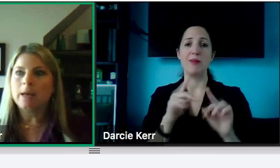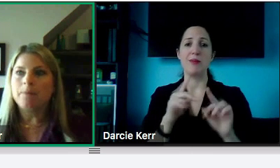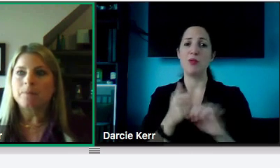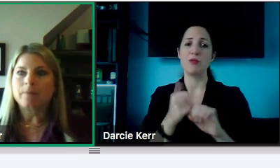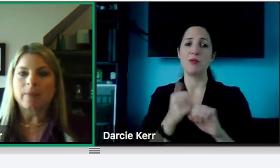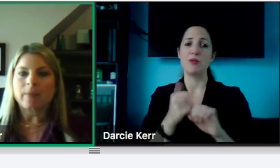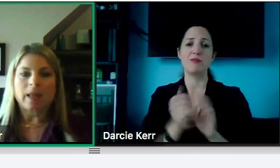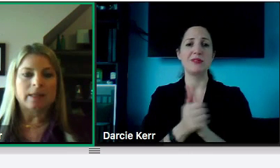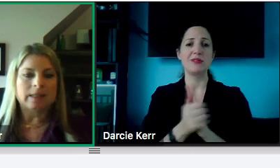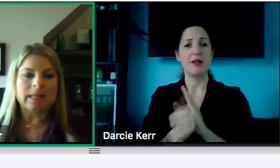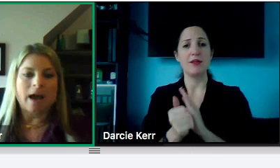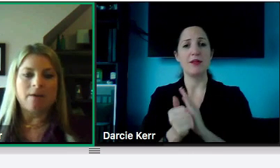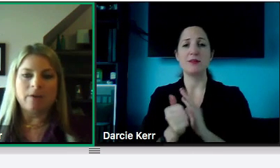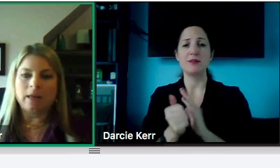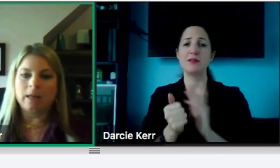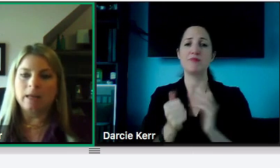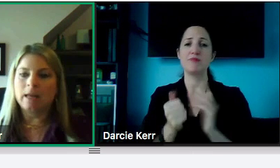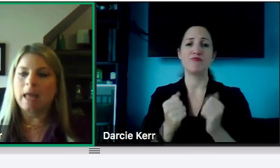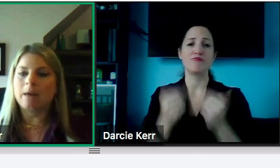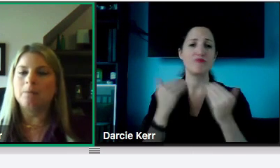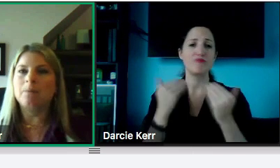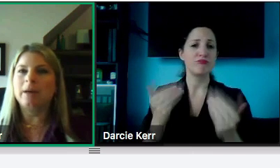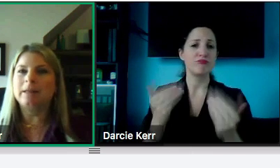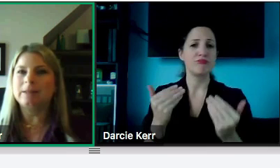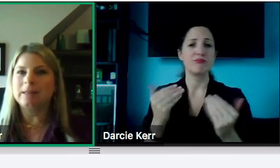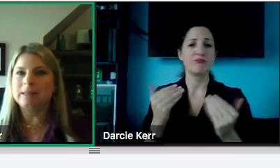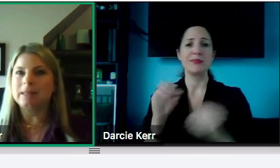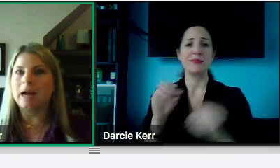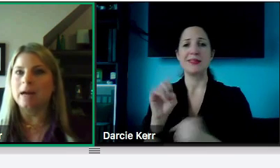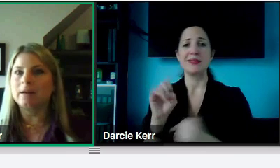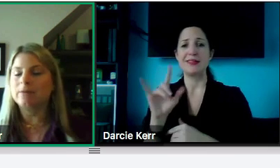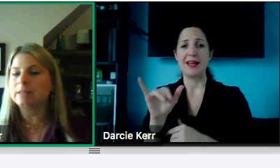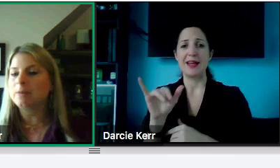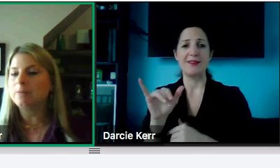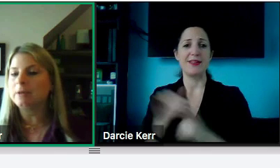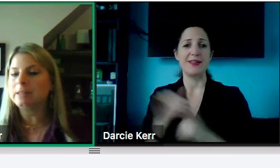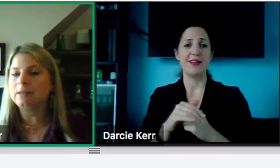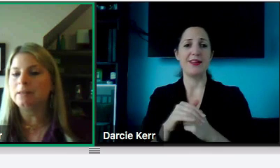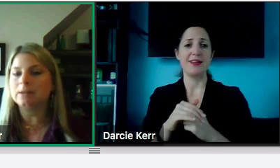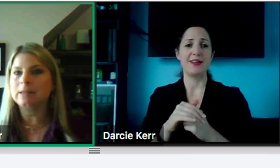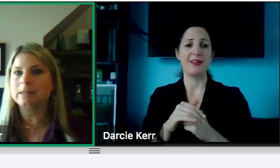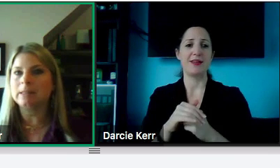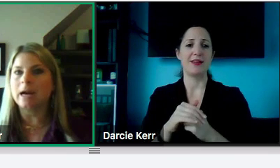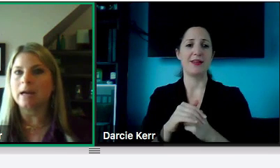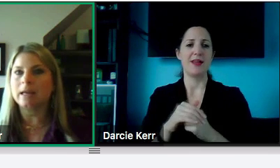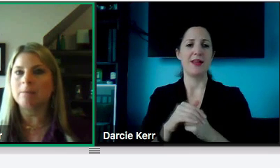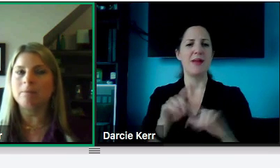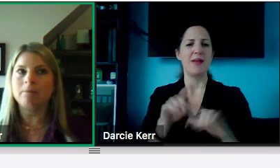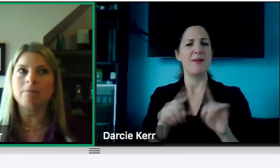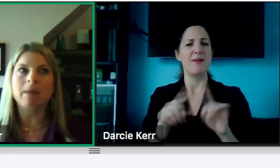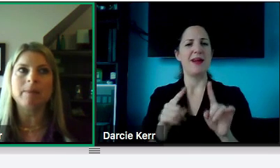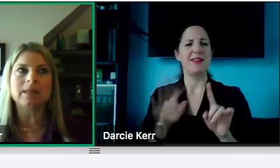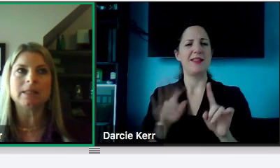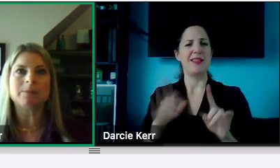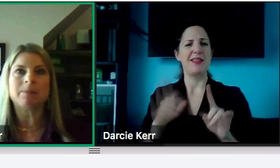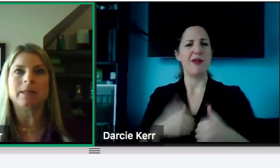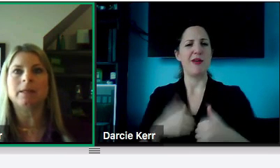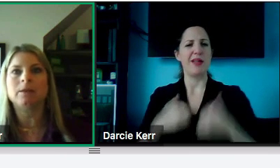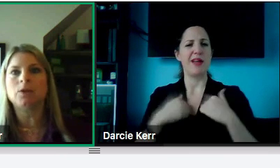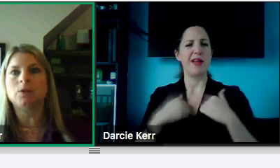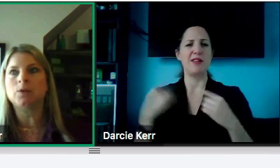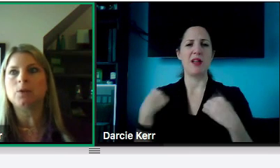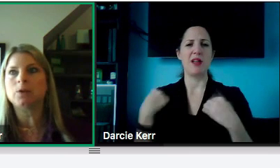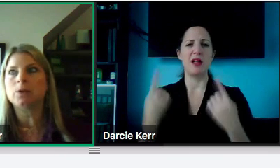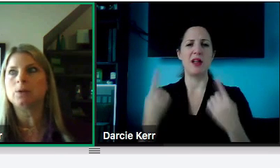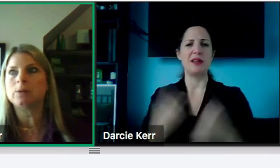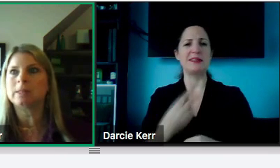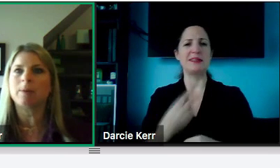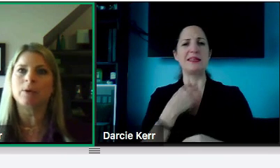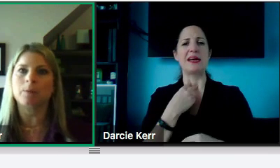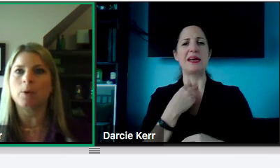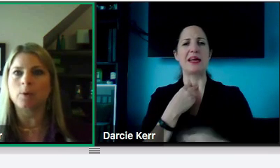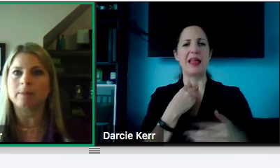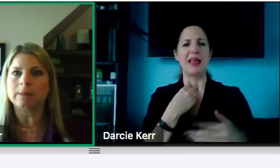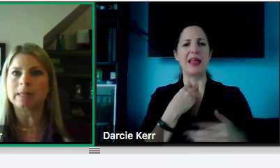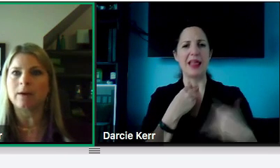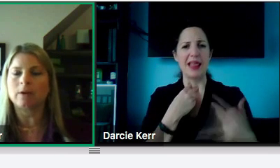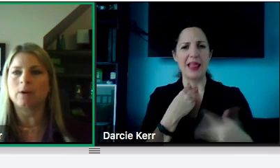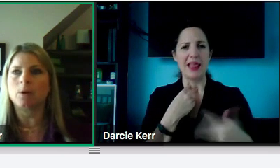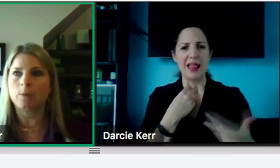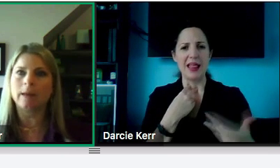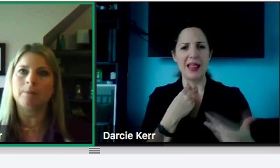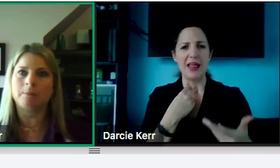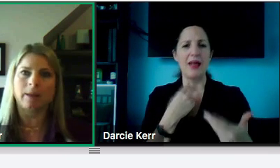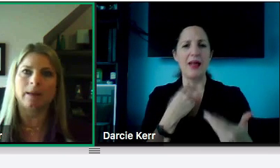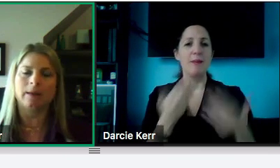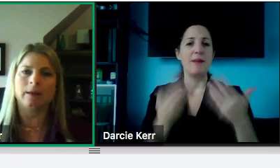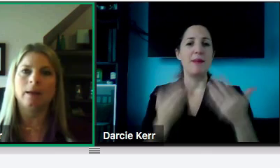determined, savvy, but stuck. For some reason they're stuck, and maybe it's been due to some other